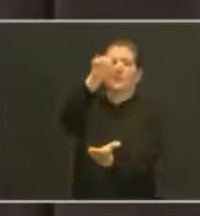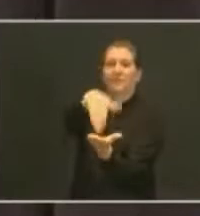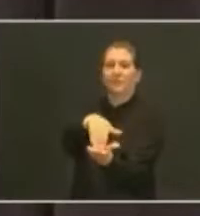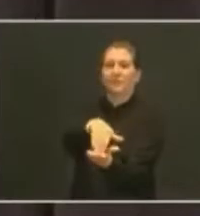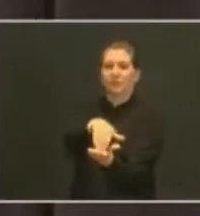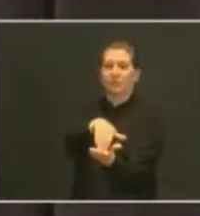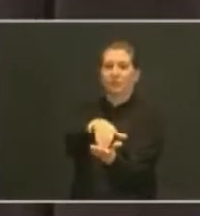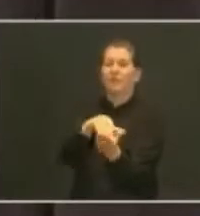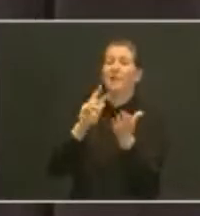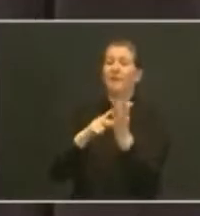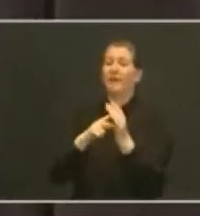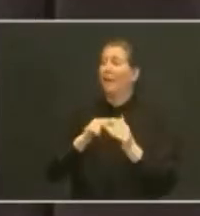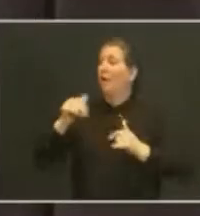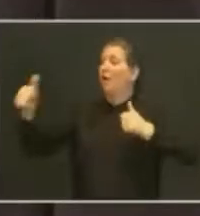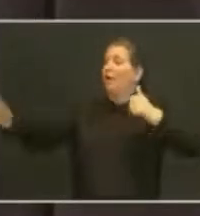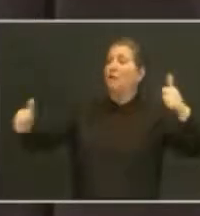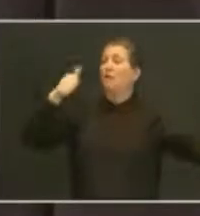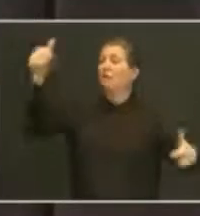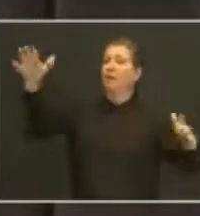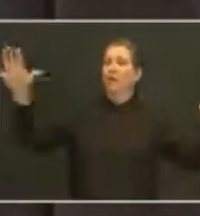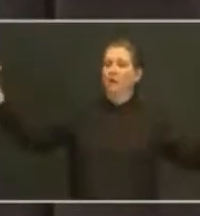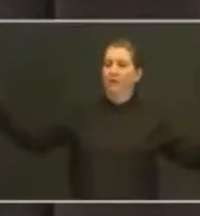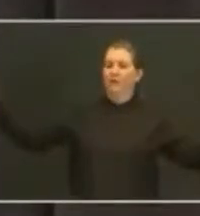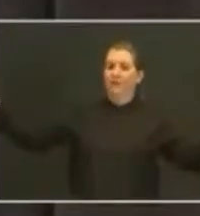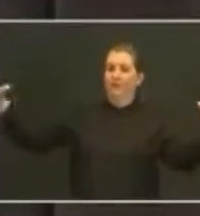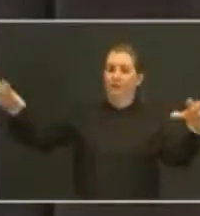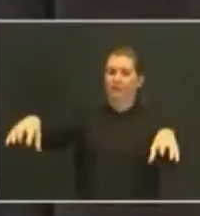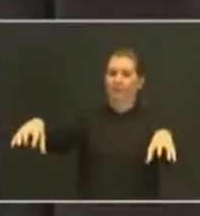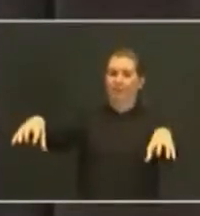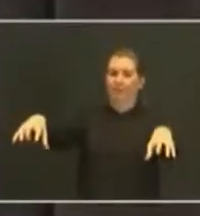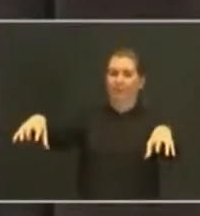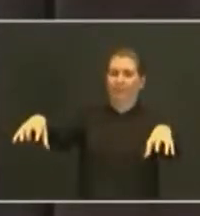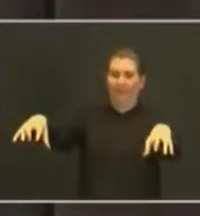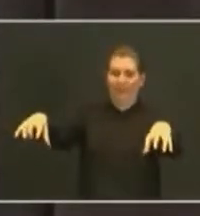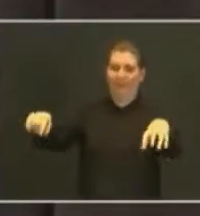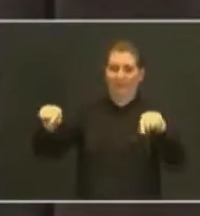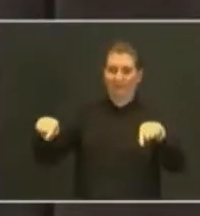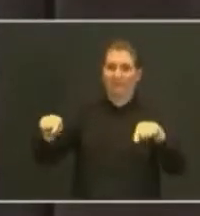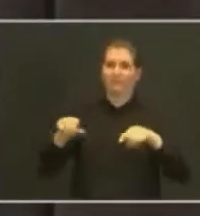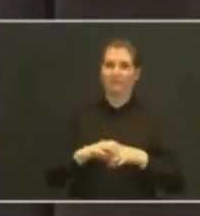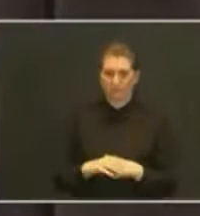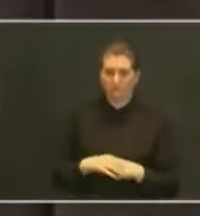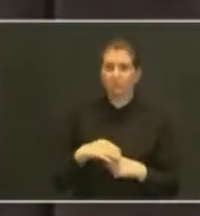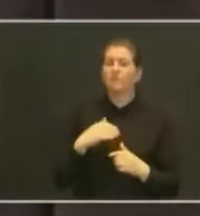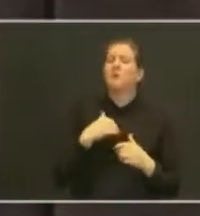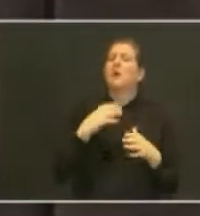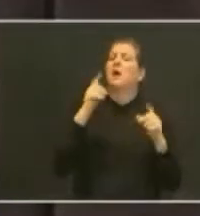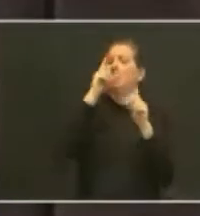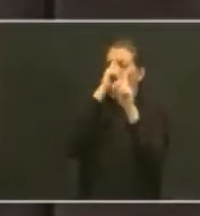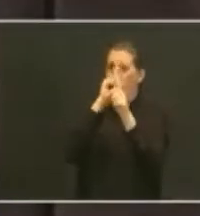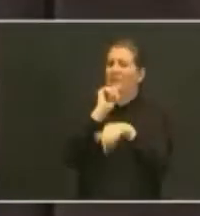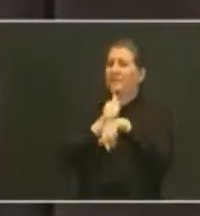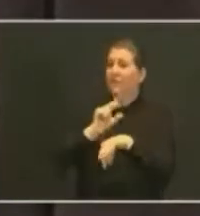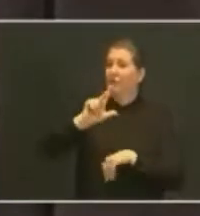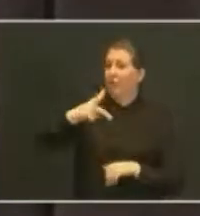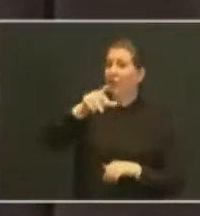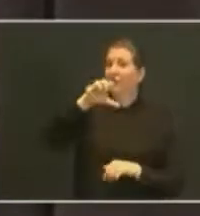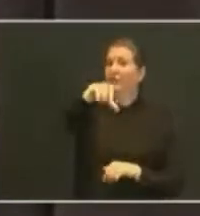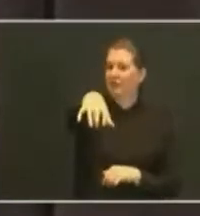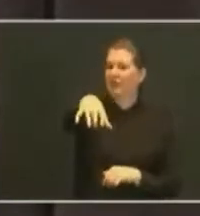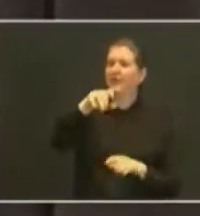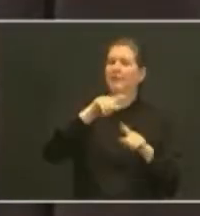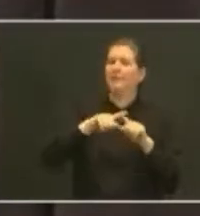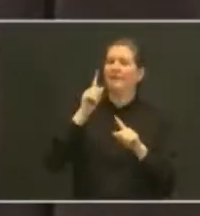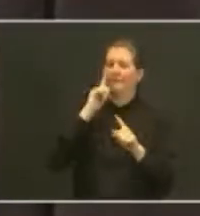up additional state-run mass vaccination sites over the coming weeks in other parts of Rhode